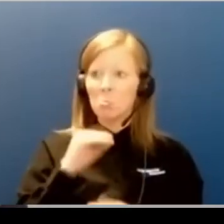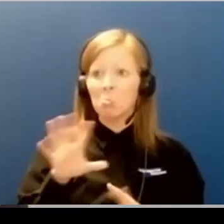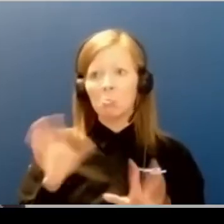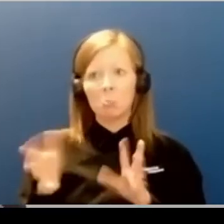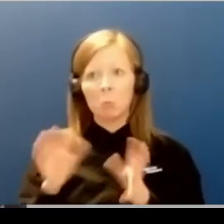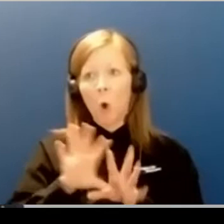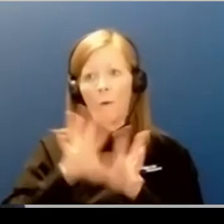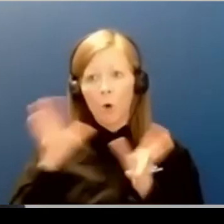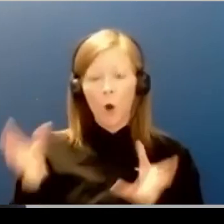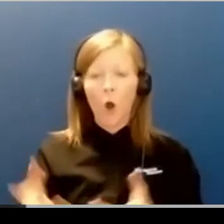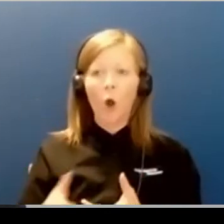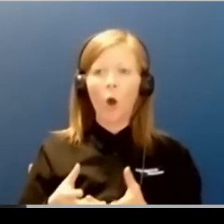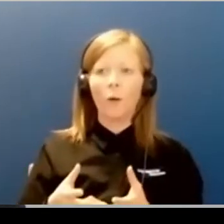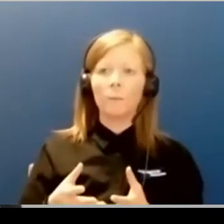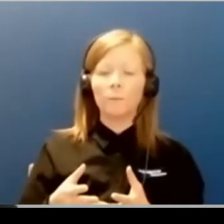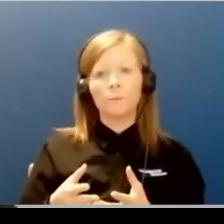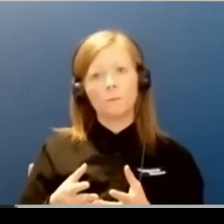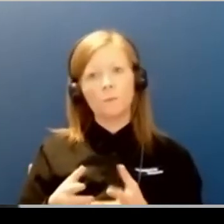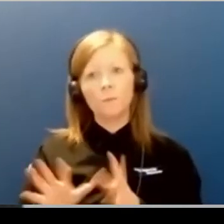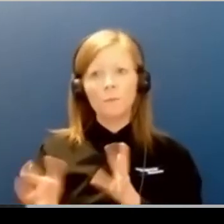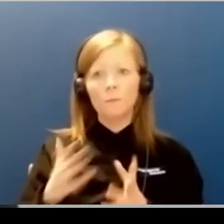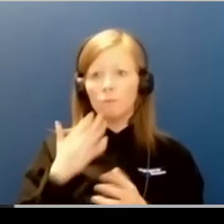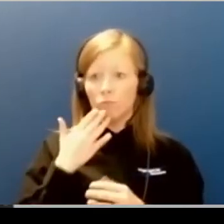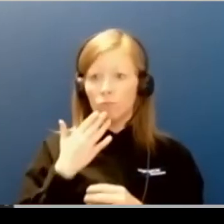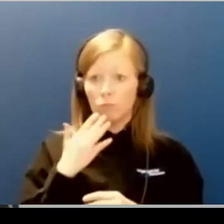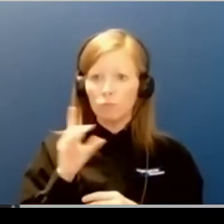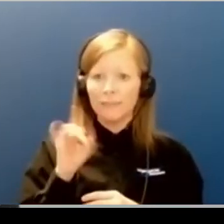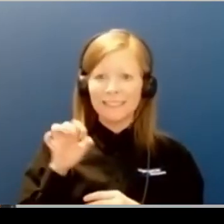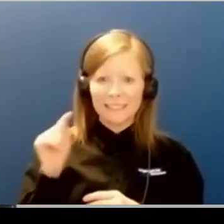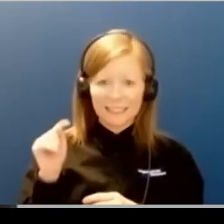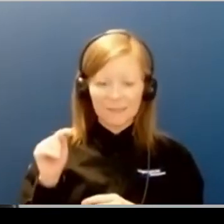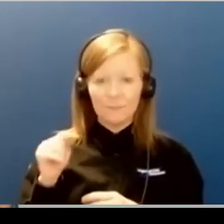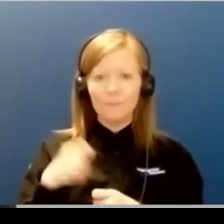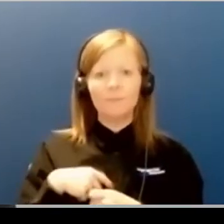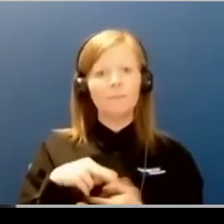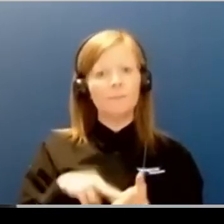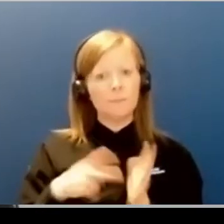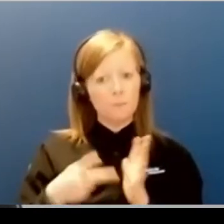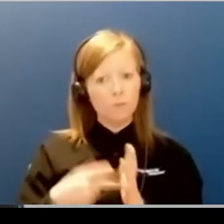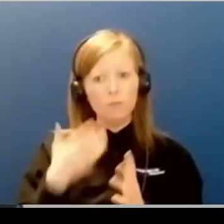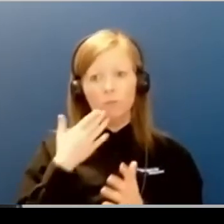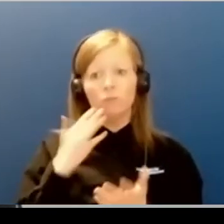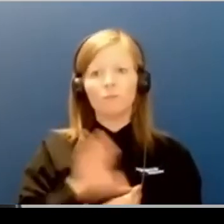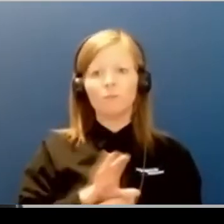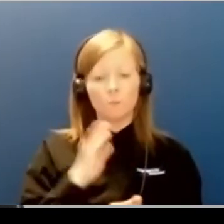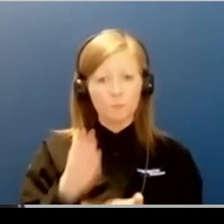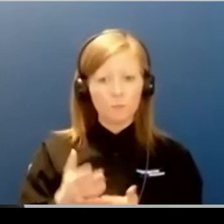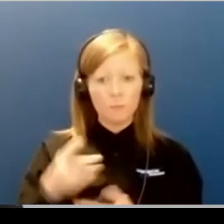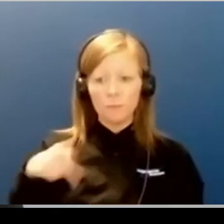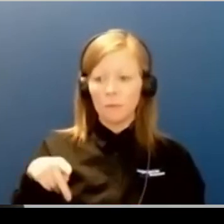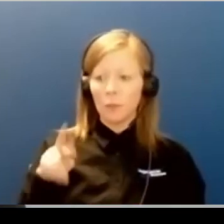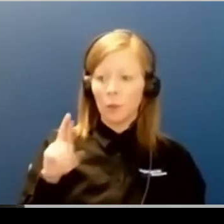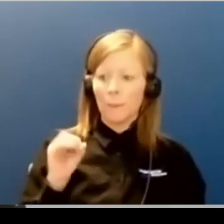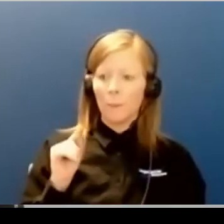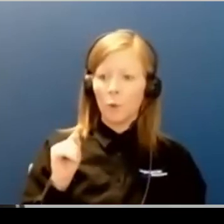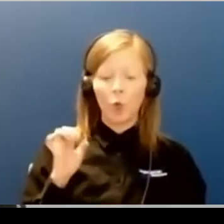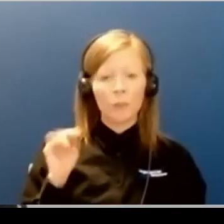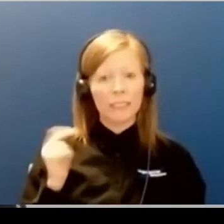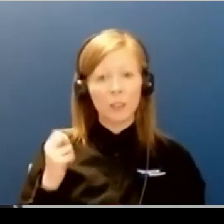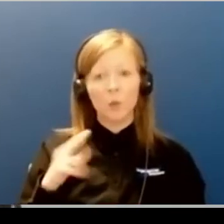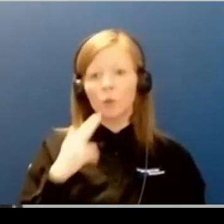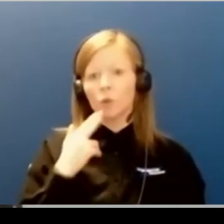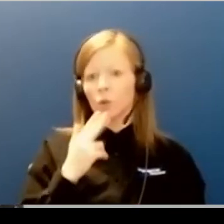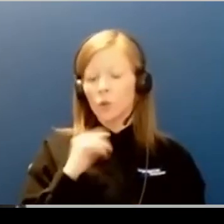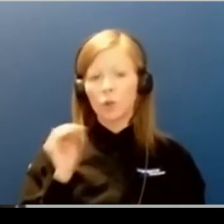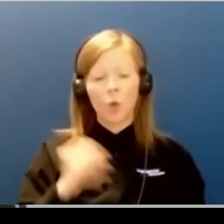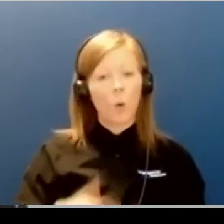well-rounded diet, meaning that they're getting a good amount of protein, some sugars or smoothies, but no added